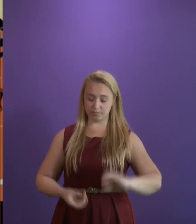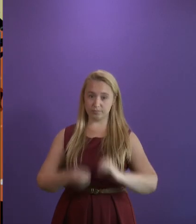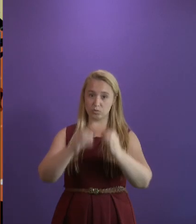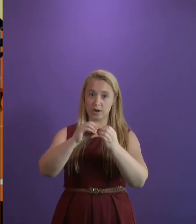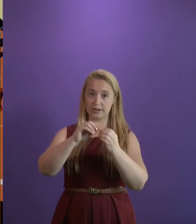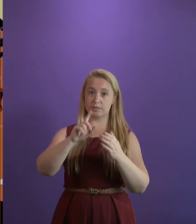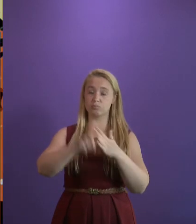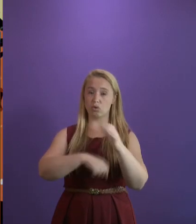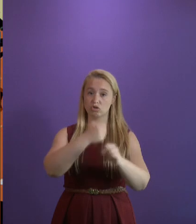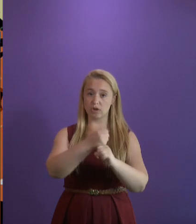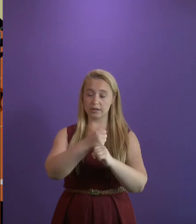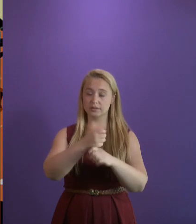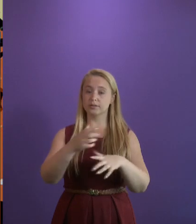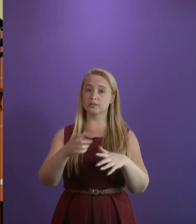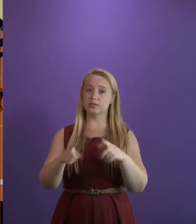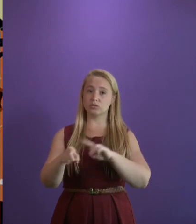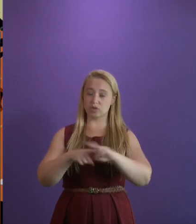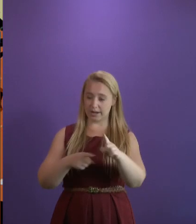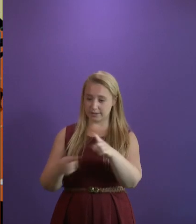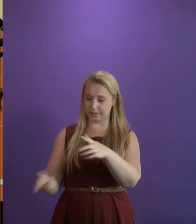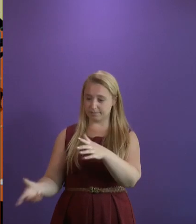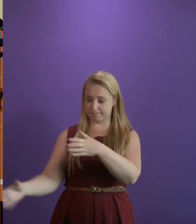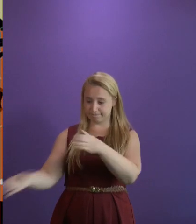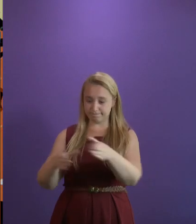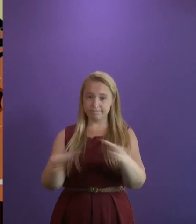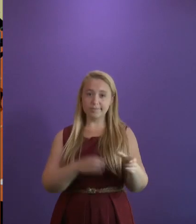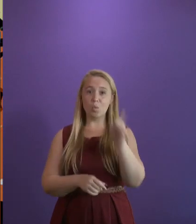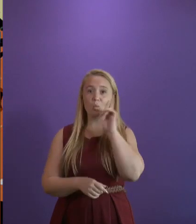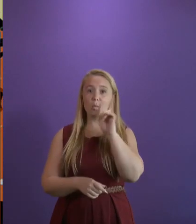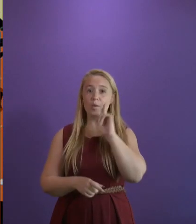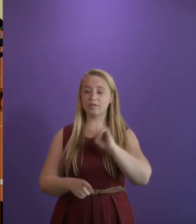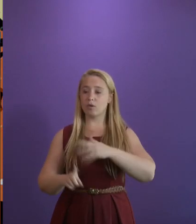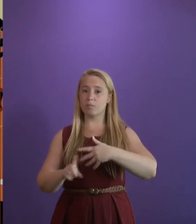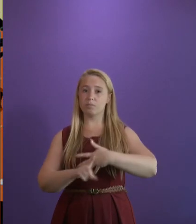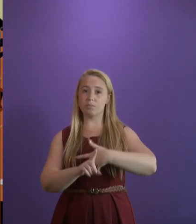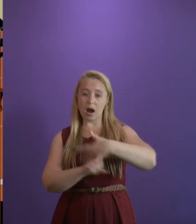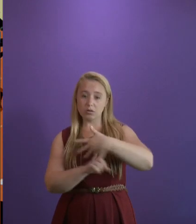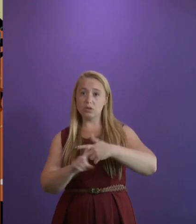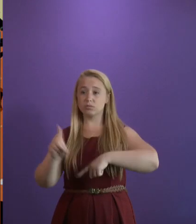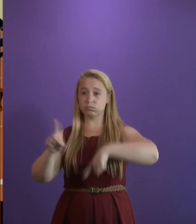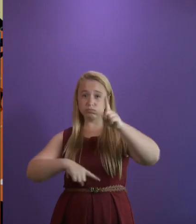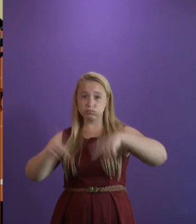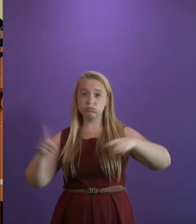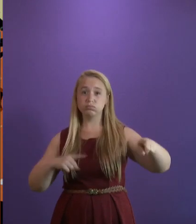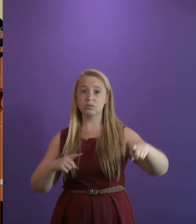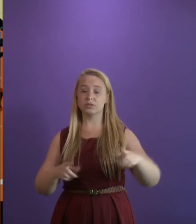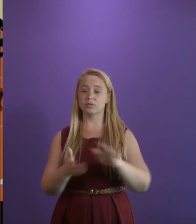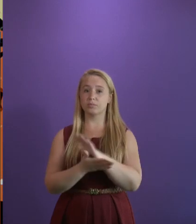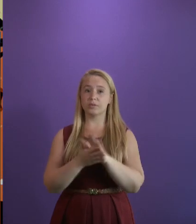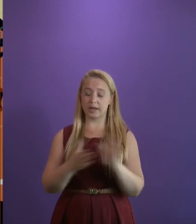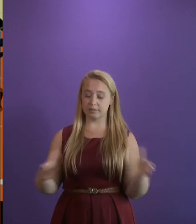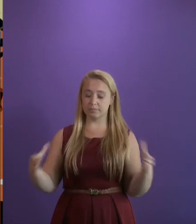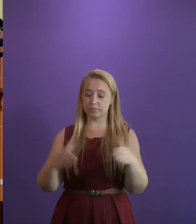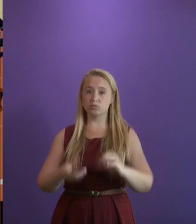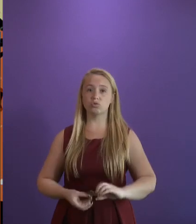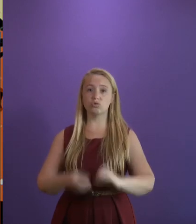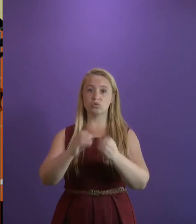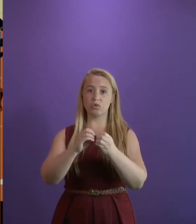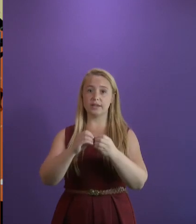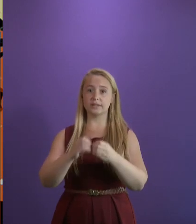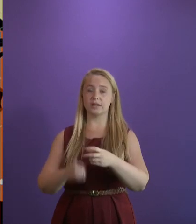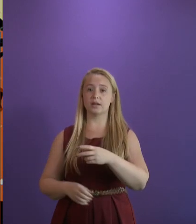time from a range of diverse communities, coming together in their Parliament to run their own committee inquiry, and